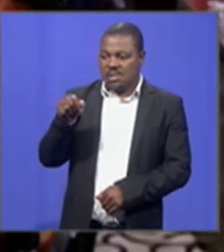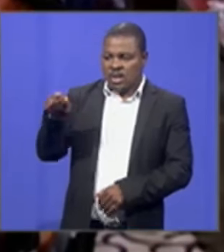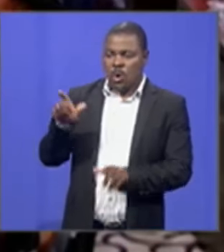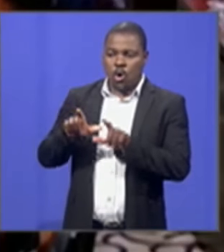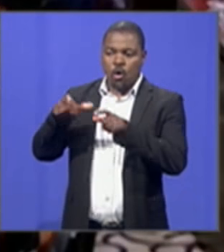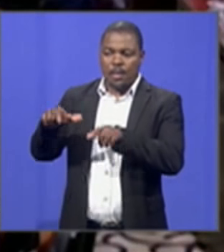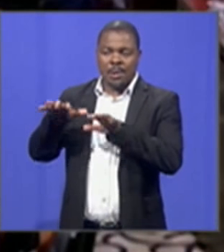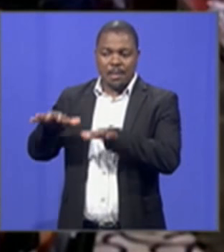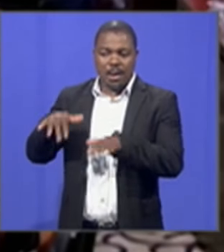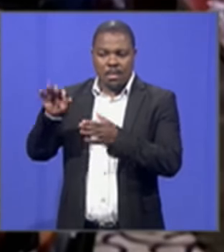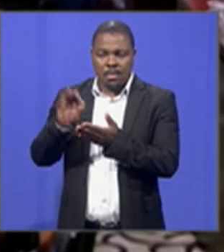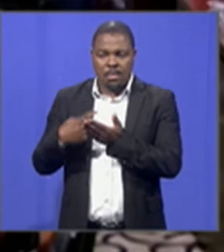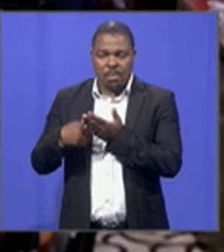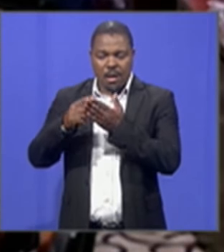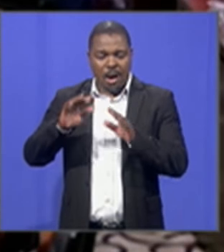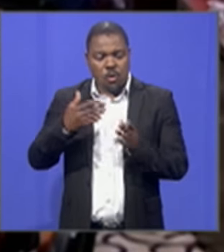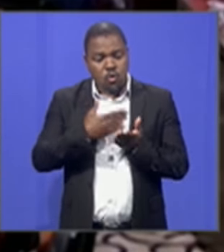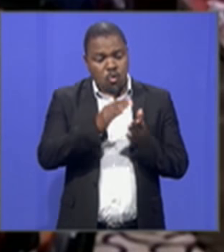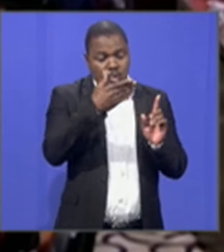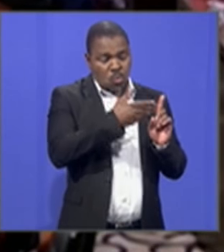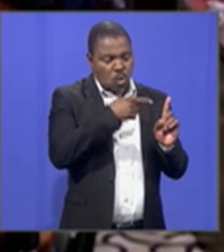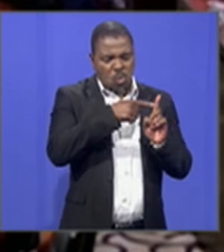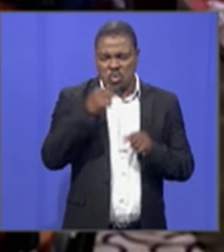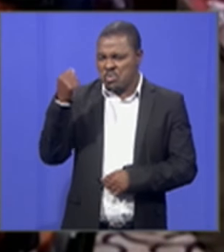komiting ya Palamente ya go tloša mopresidente setulong.